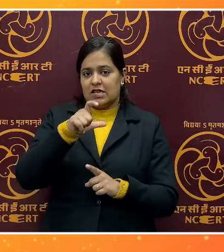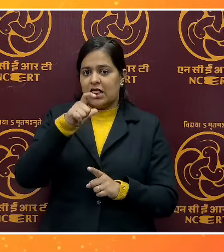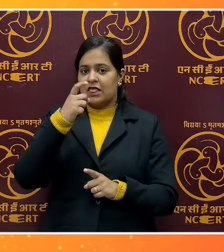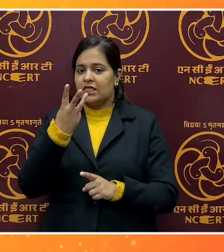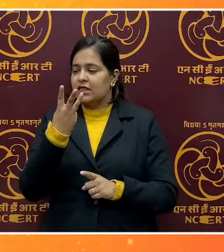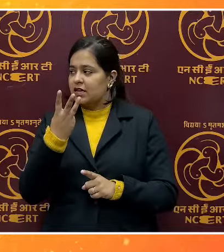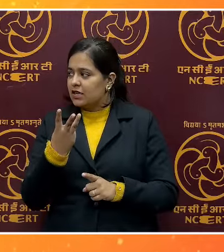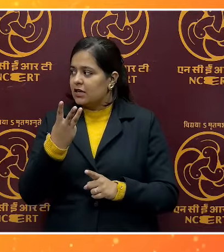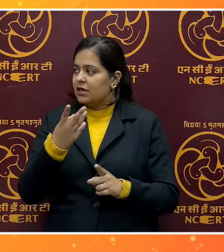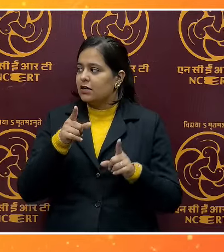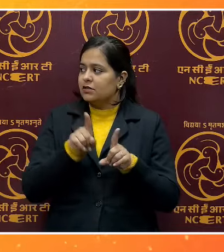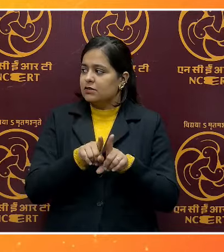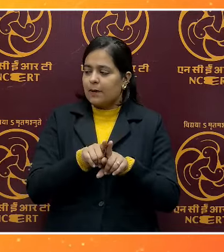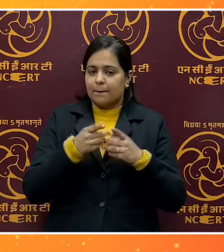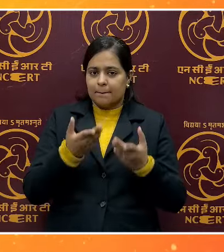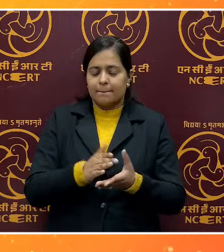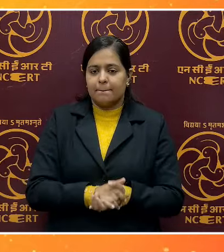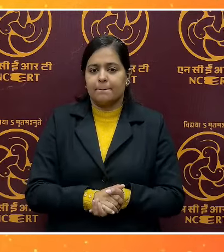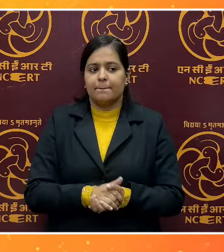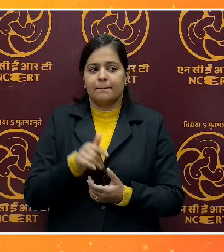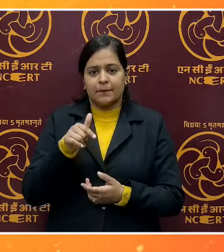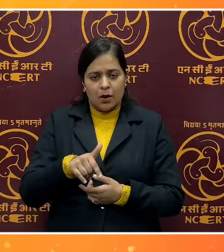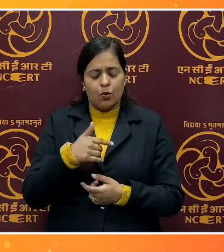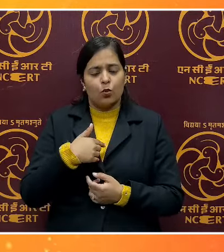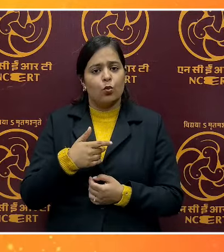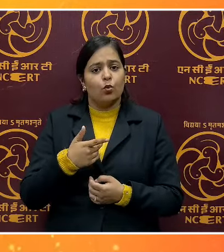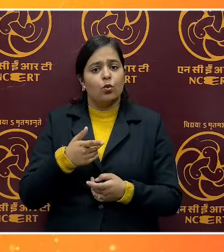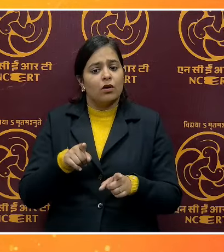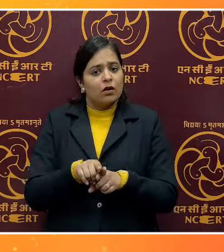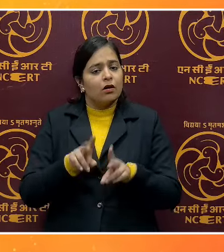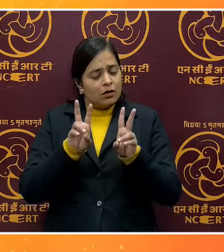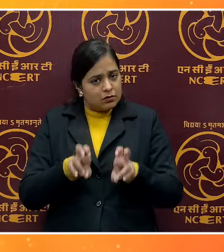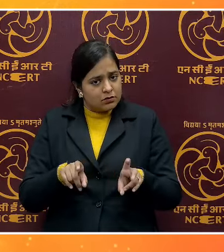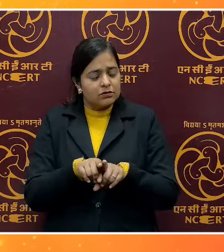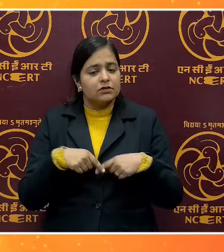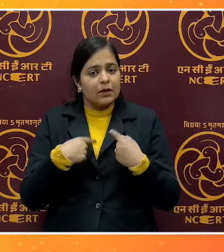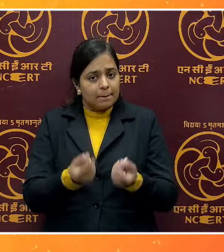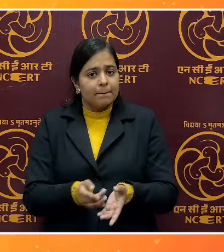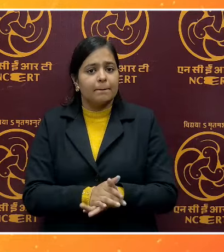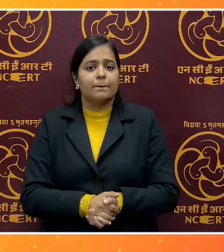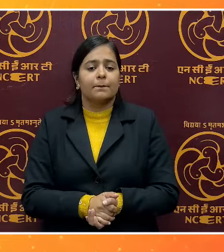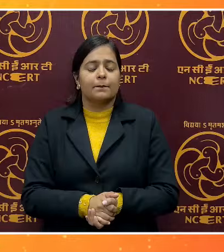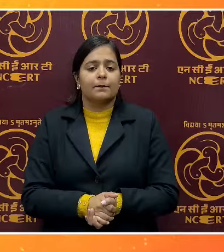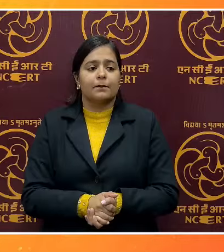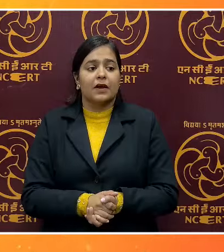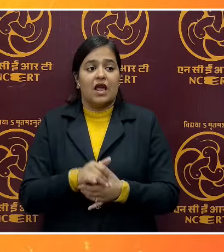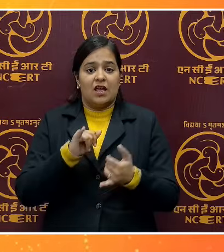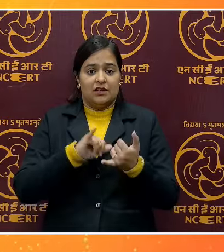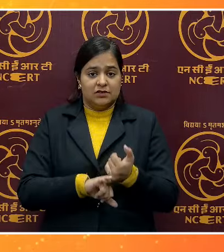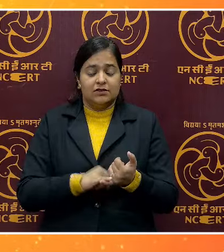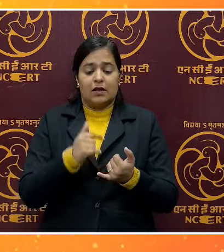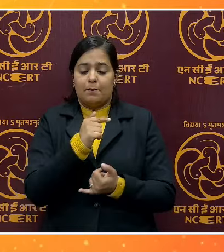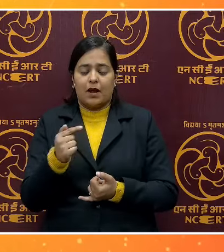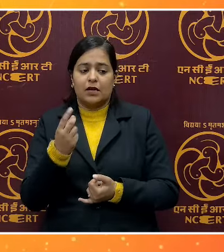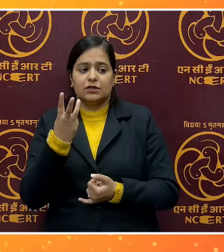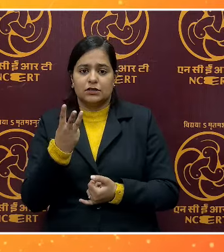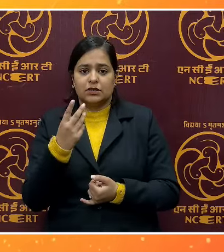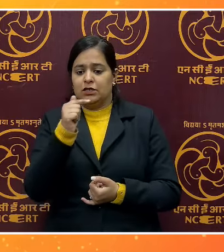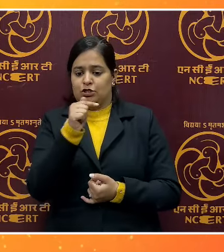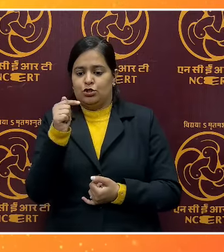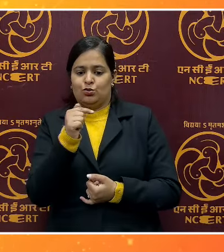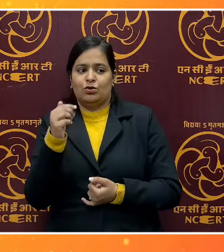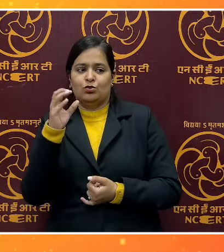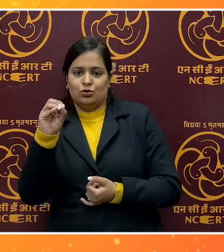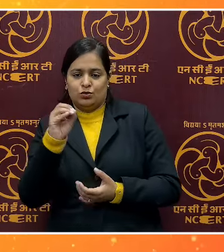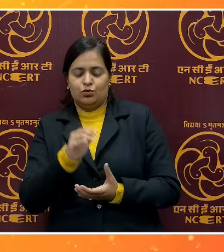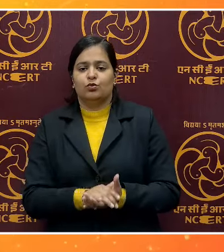each contain -1. So, equation will be X minus 3 is equal to 0, then